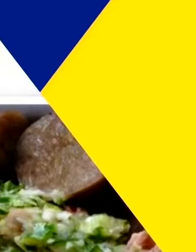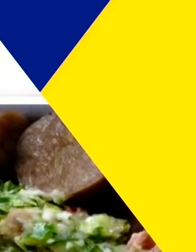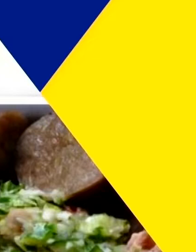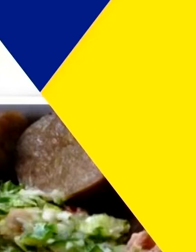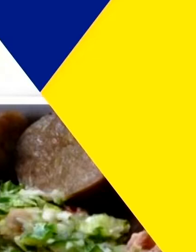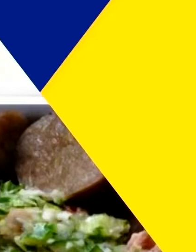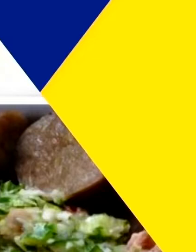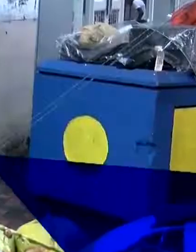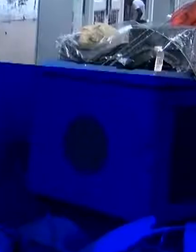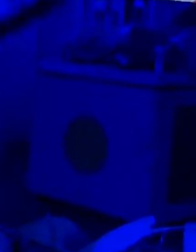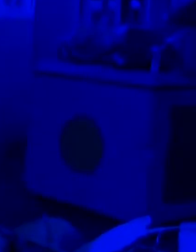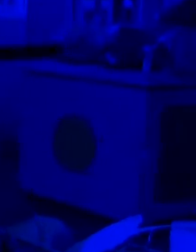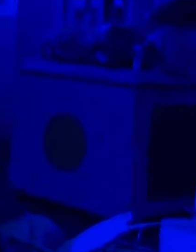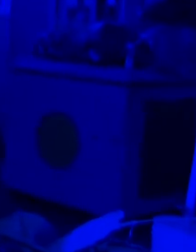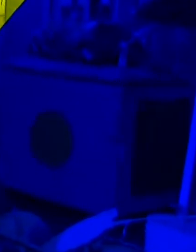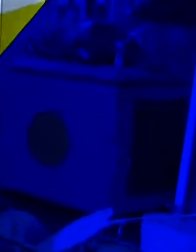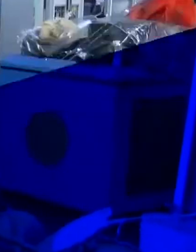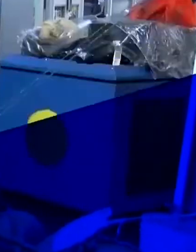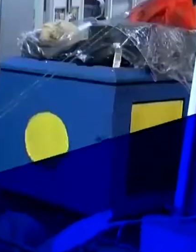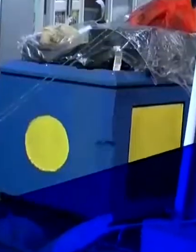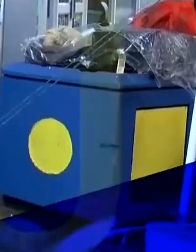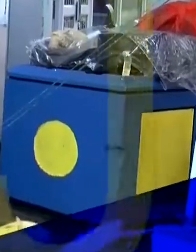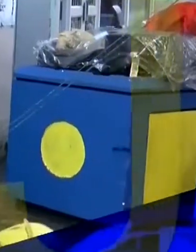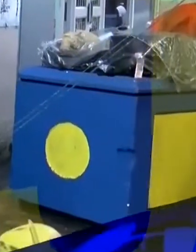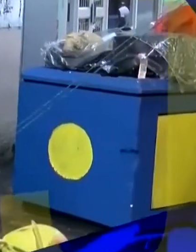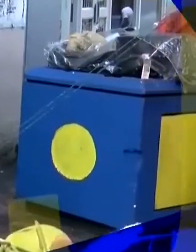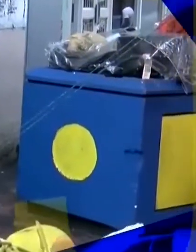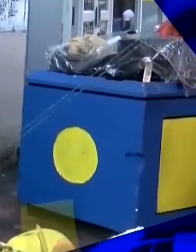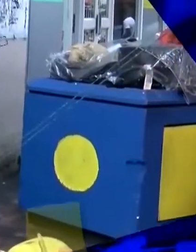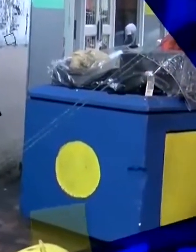Barbados, boy, we'll give it up for the world.